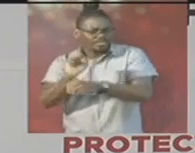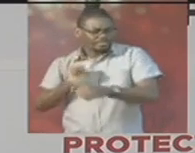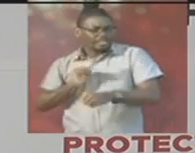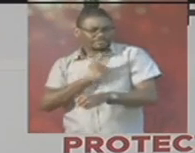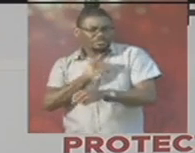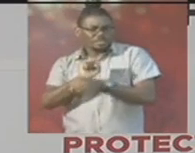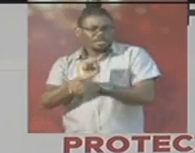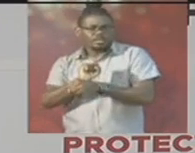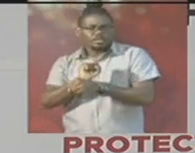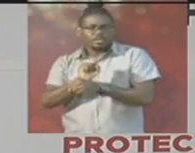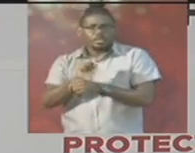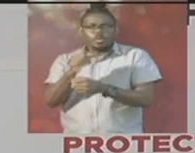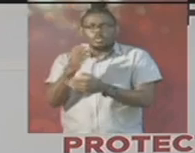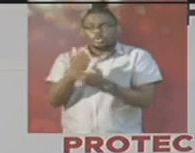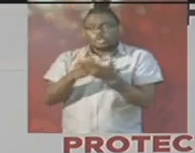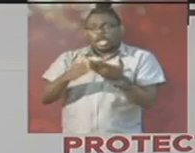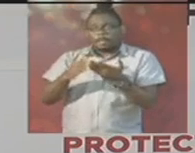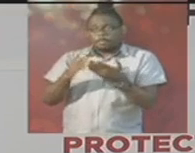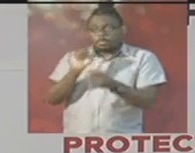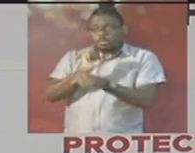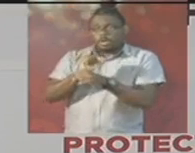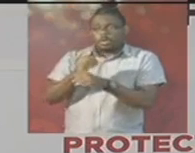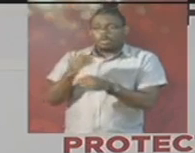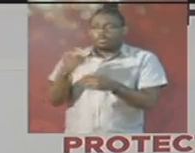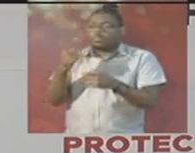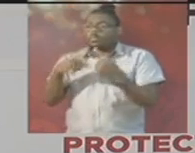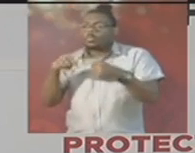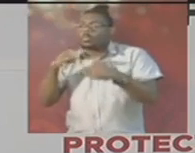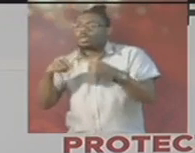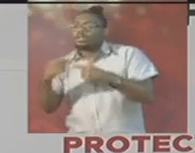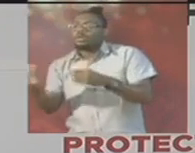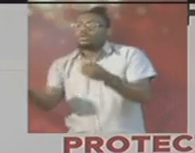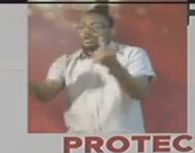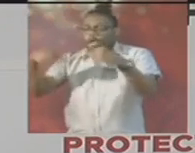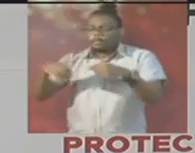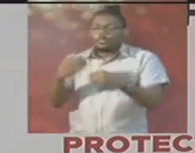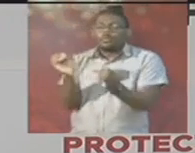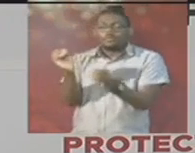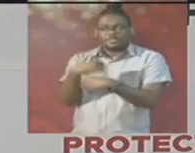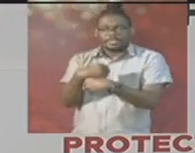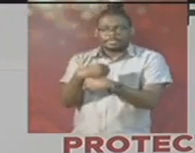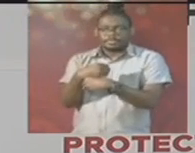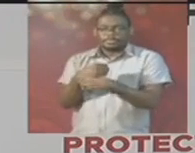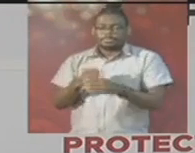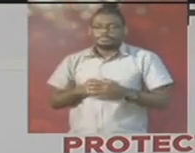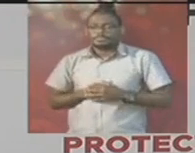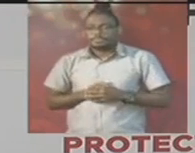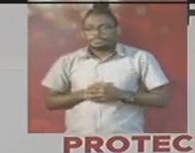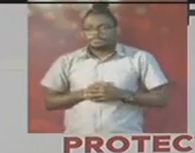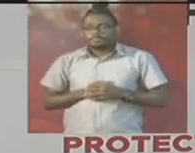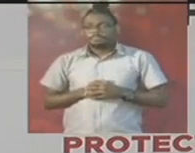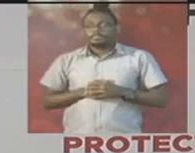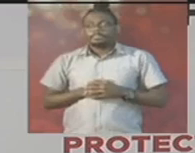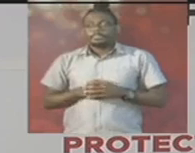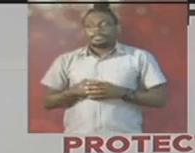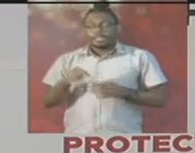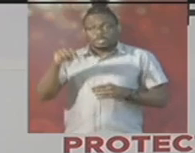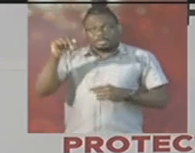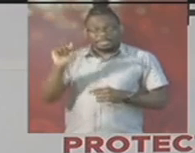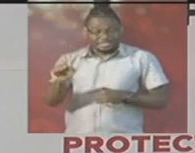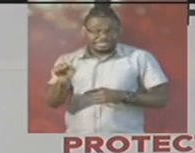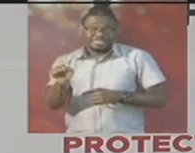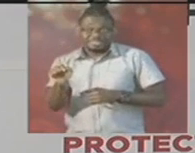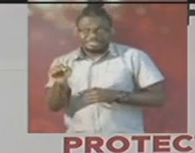which day and which staff will come out to work physically on a particular day. This will have the effect